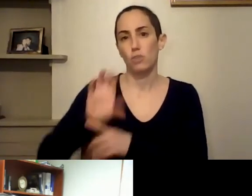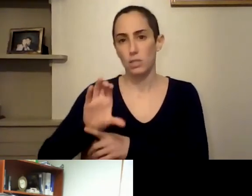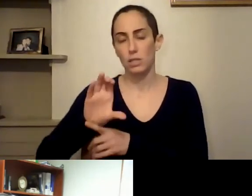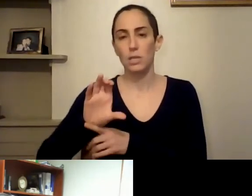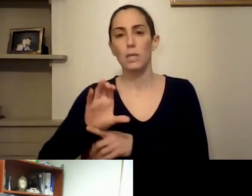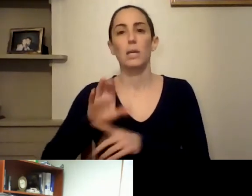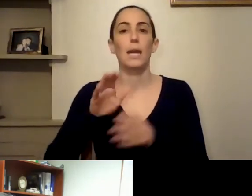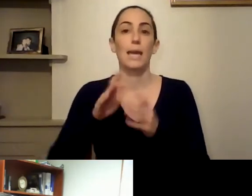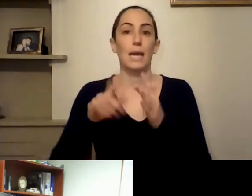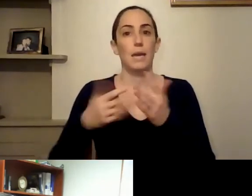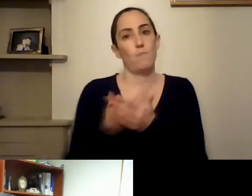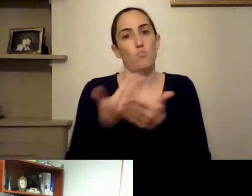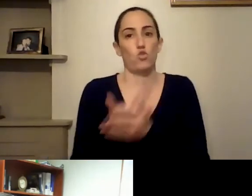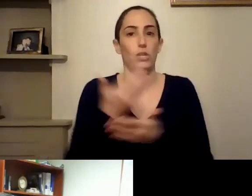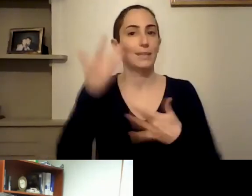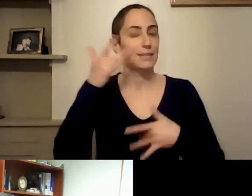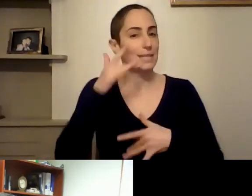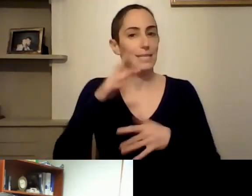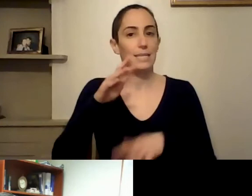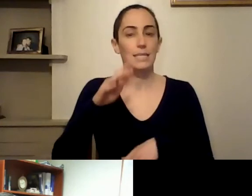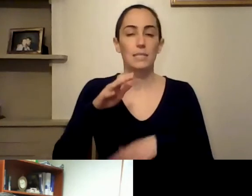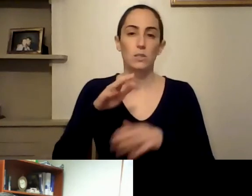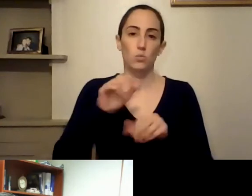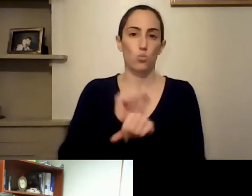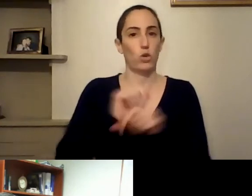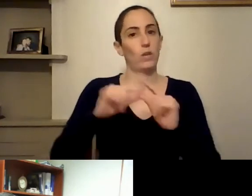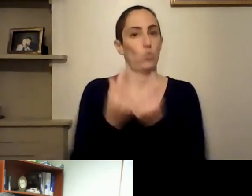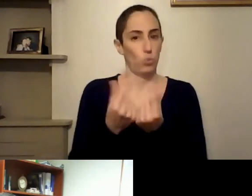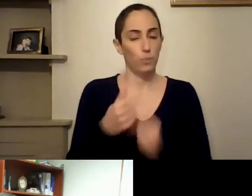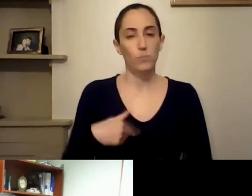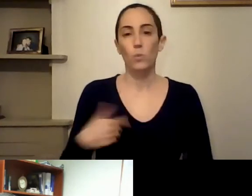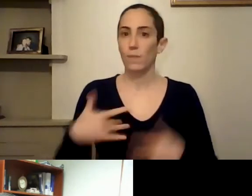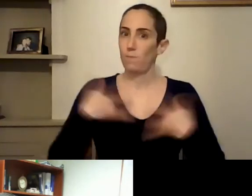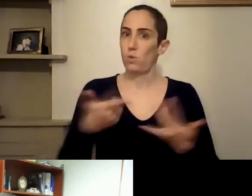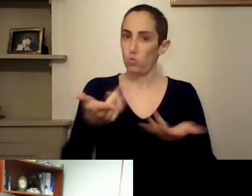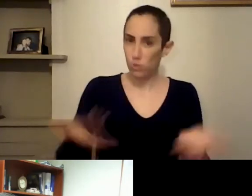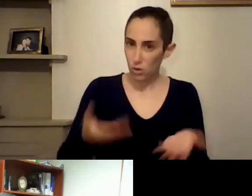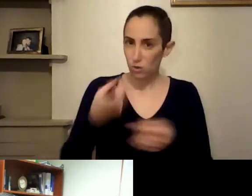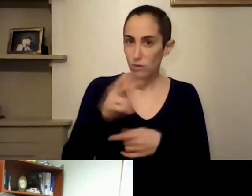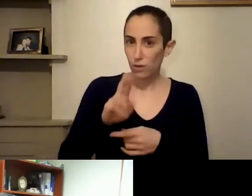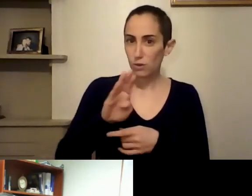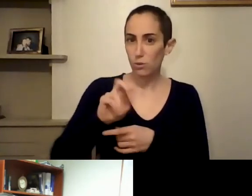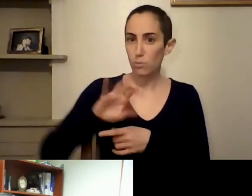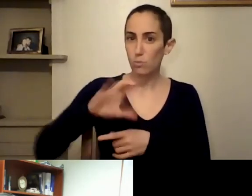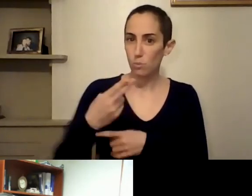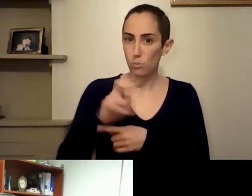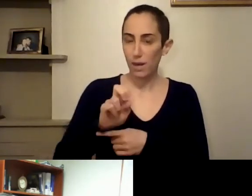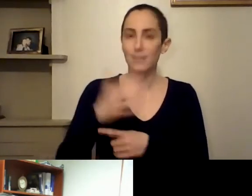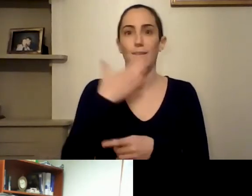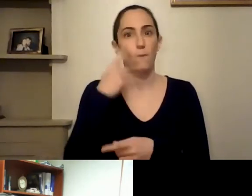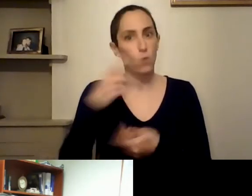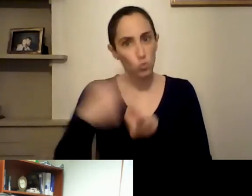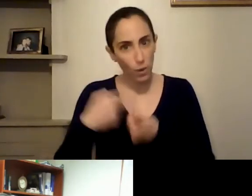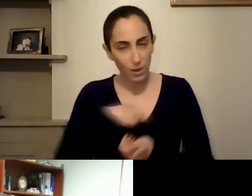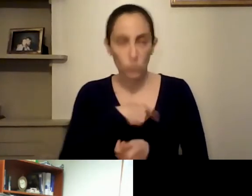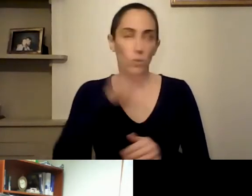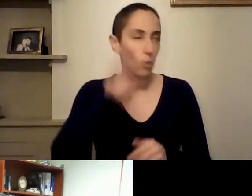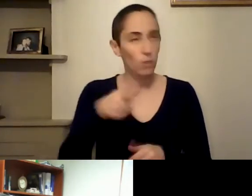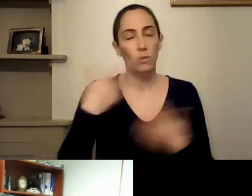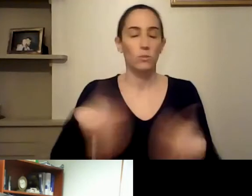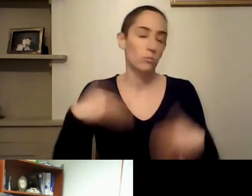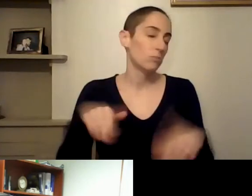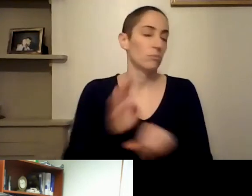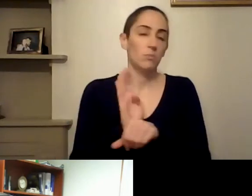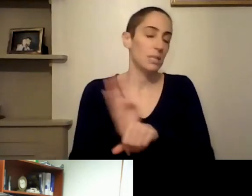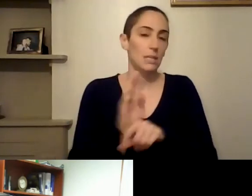Group. We are so thrilled to have you today, Dr. Branch, and thank you for joining us. We know that you're incredibly busy, but